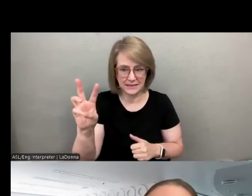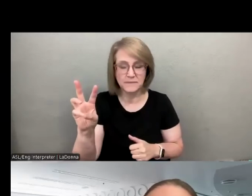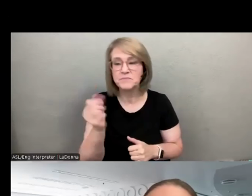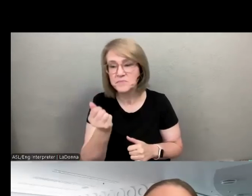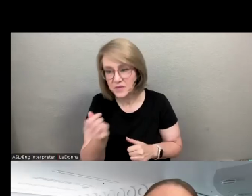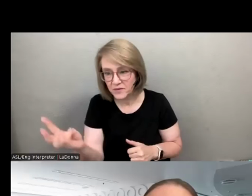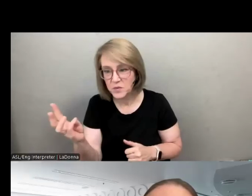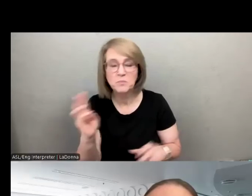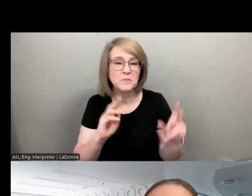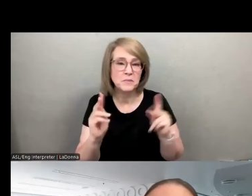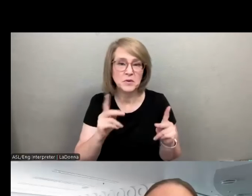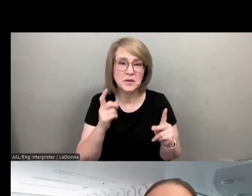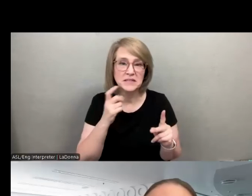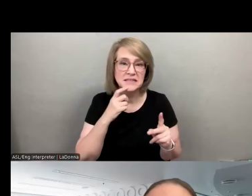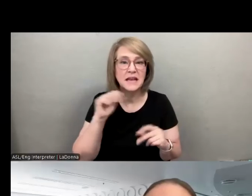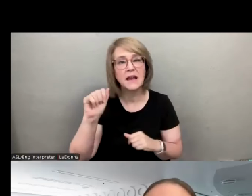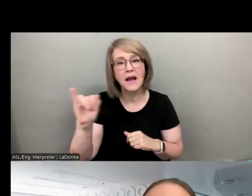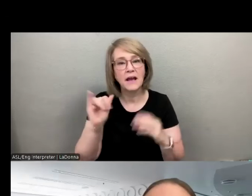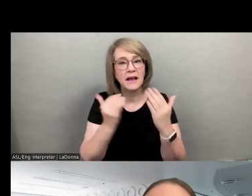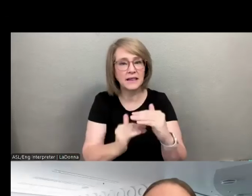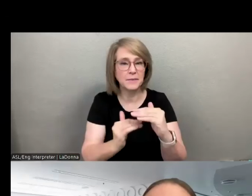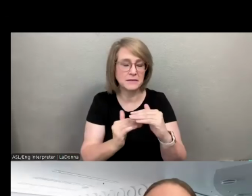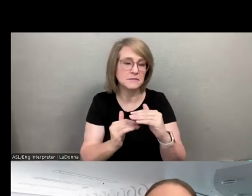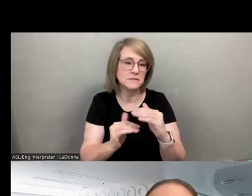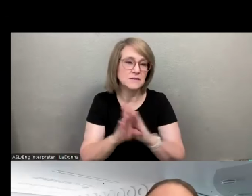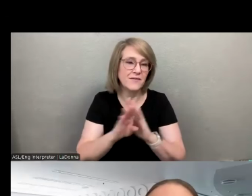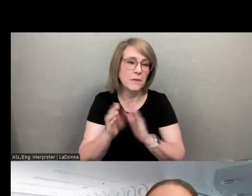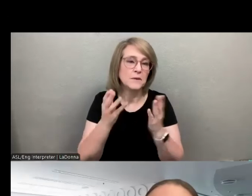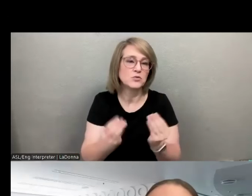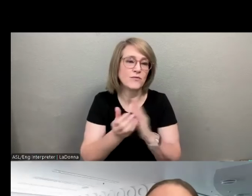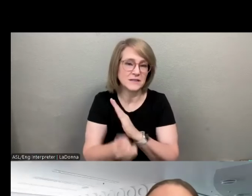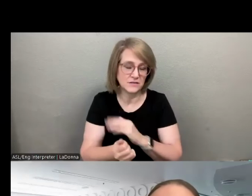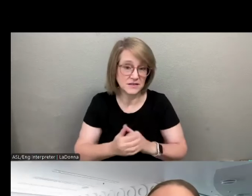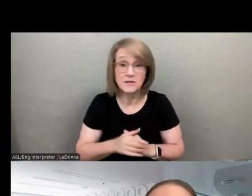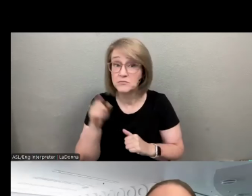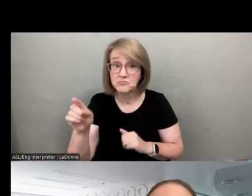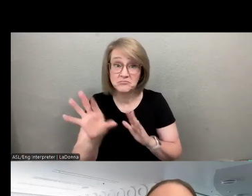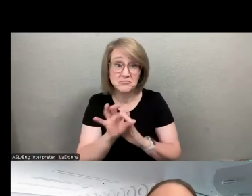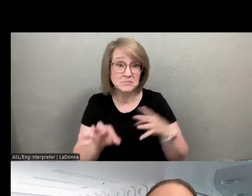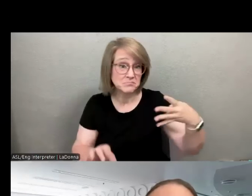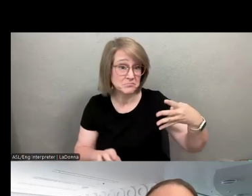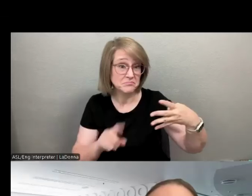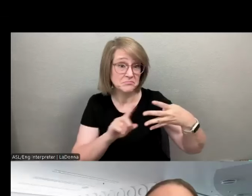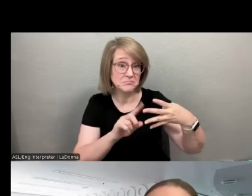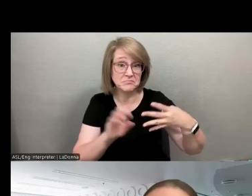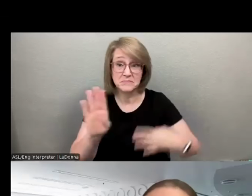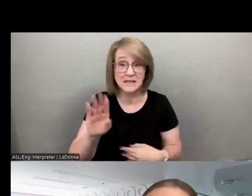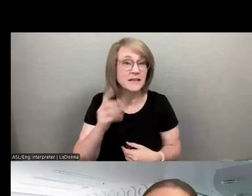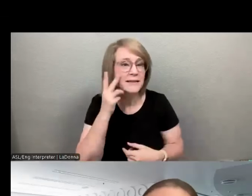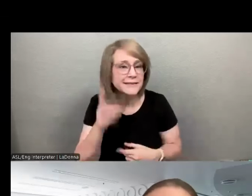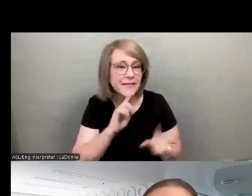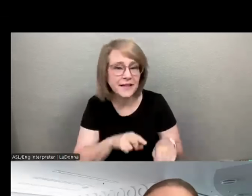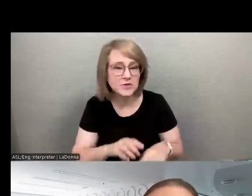few folks that say it AI limits ability to develop soft skills, but so you're going to go with B. Well, let's see what the answer